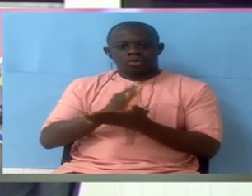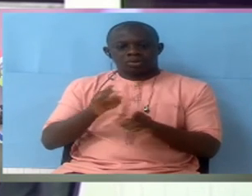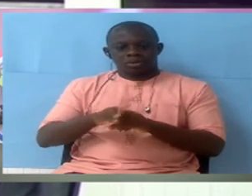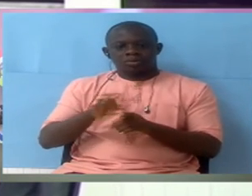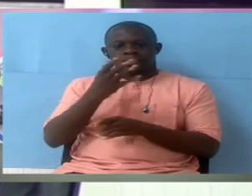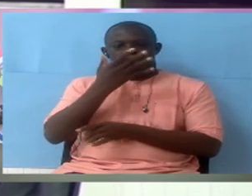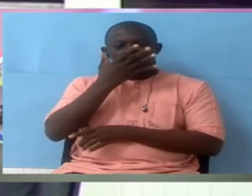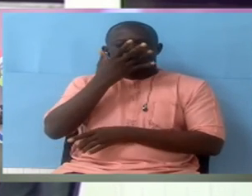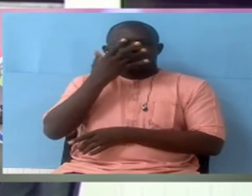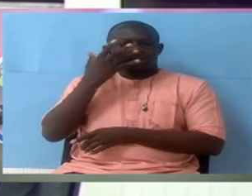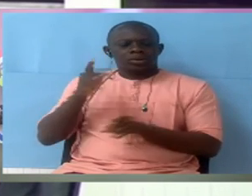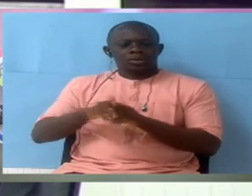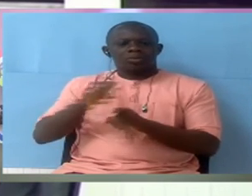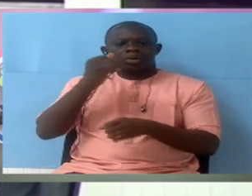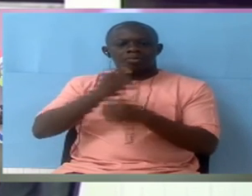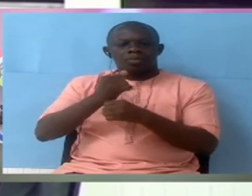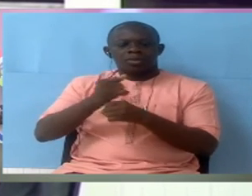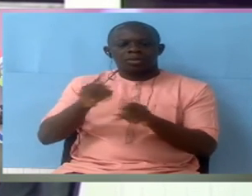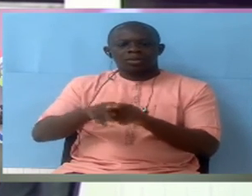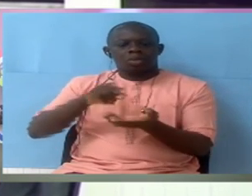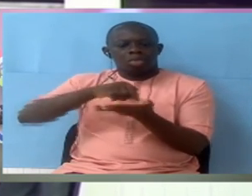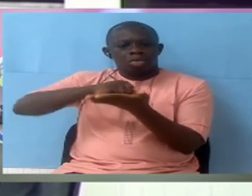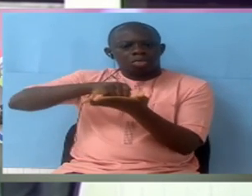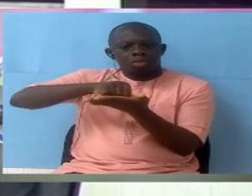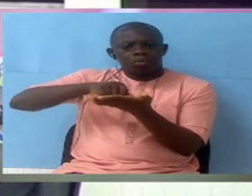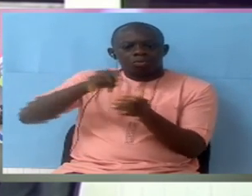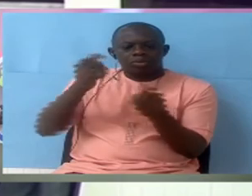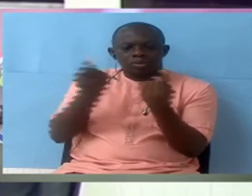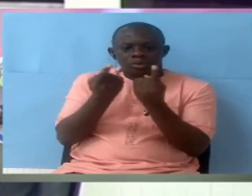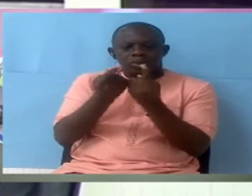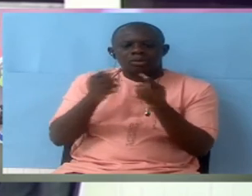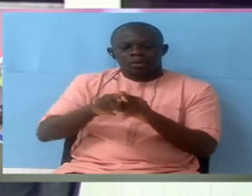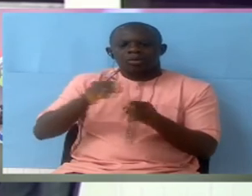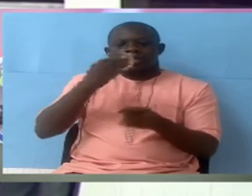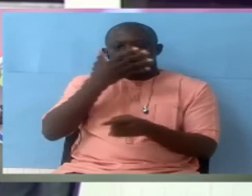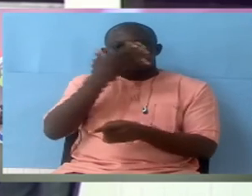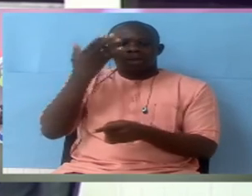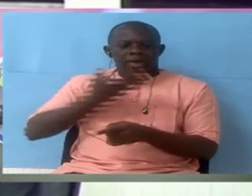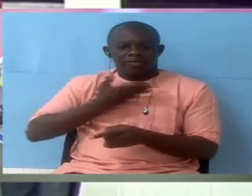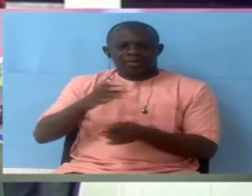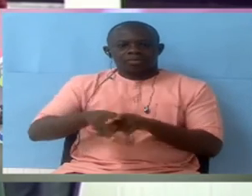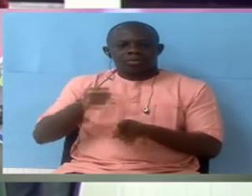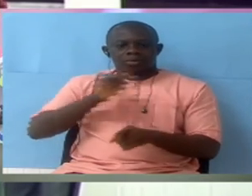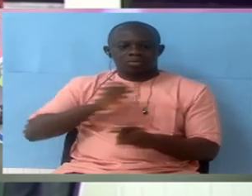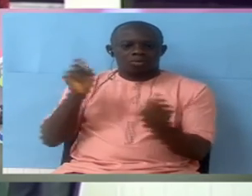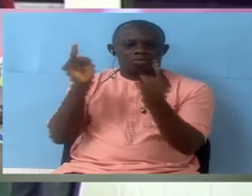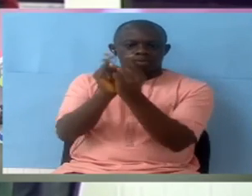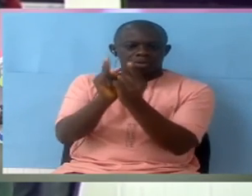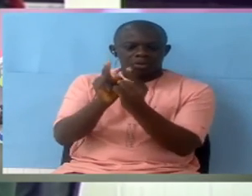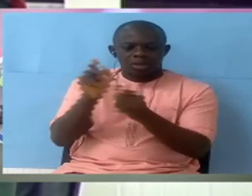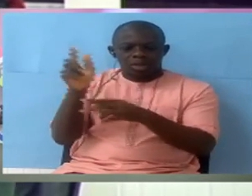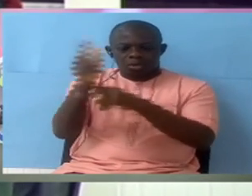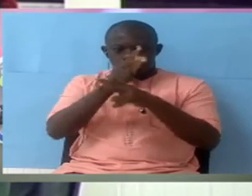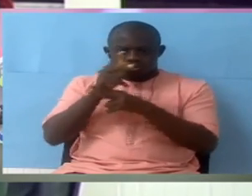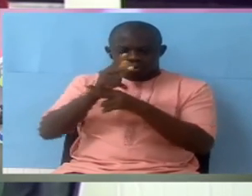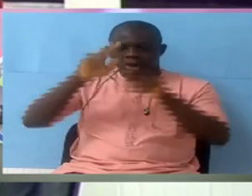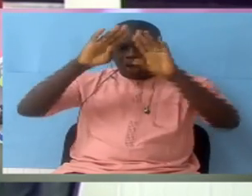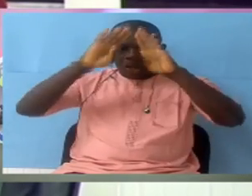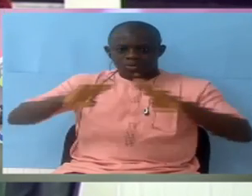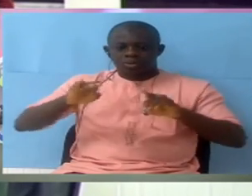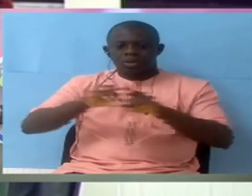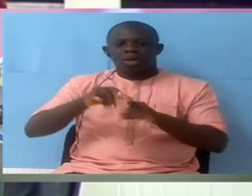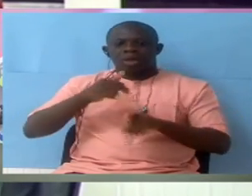him. Ma ngi don xéñtu nak taay ci mom. I went to the guard room. Ma dem ci faño gardé guard room ba.